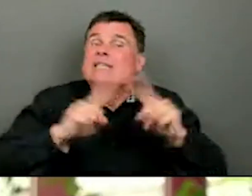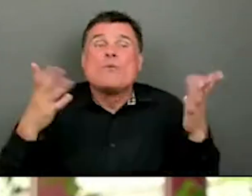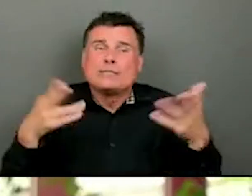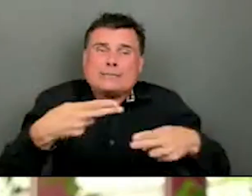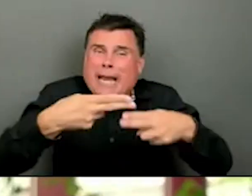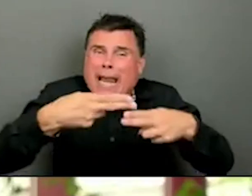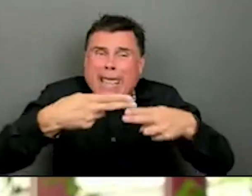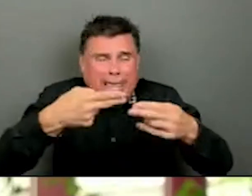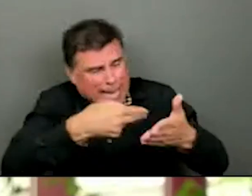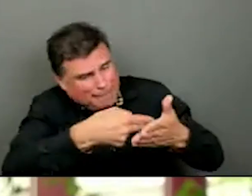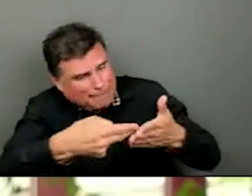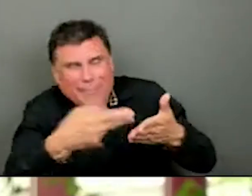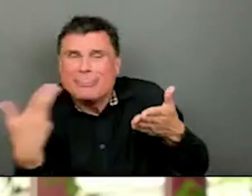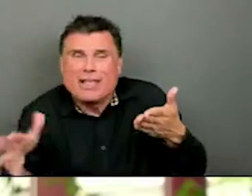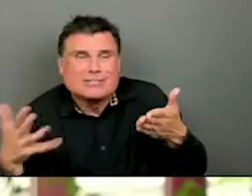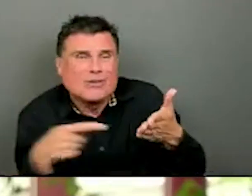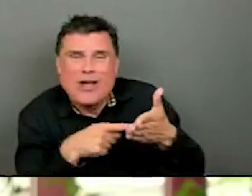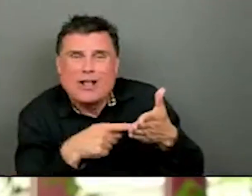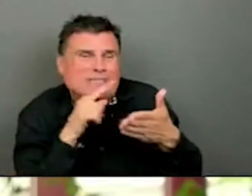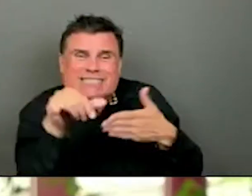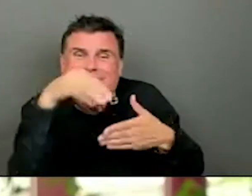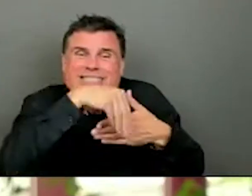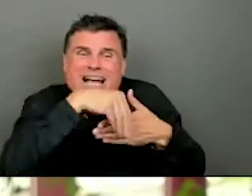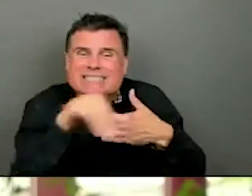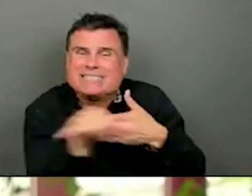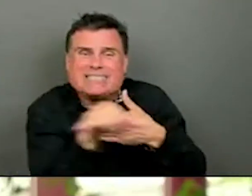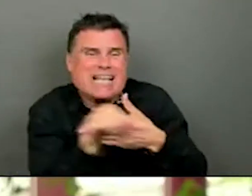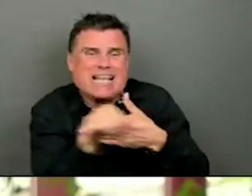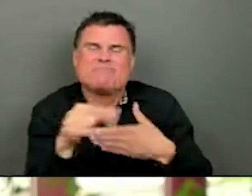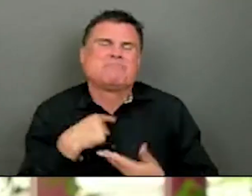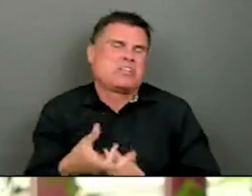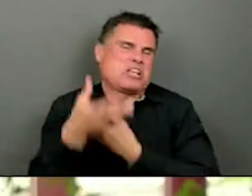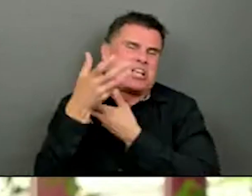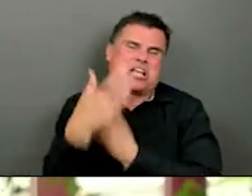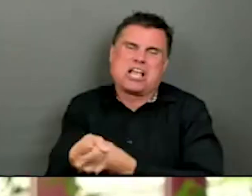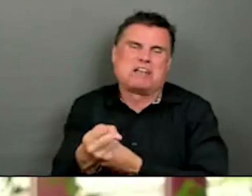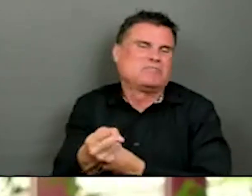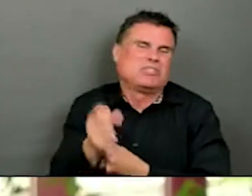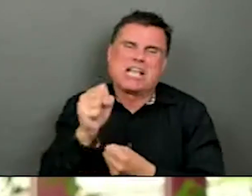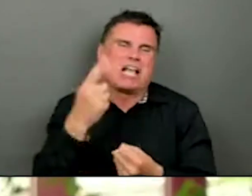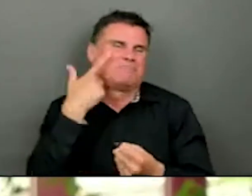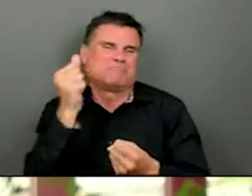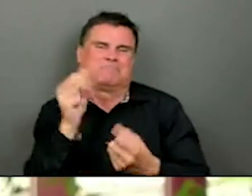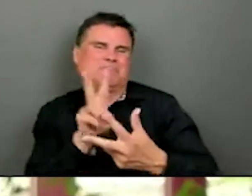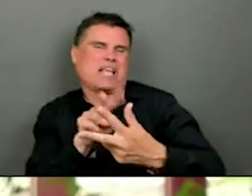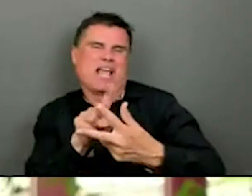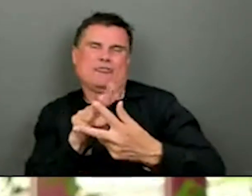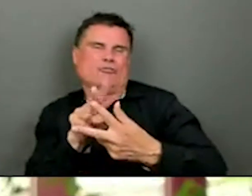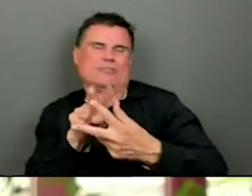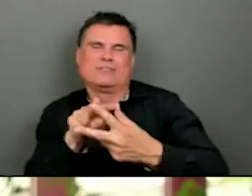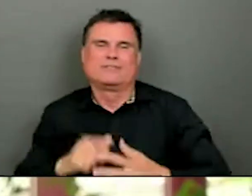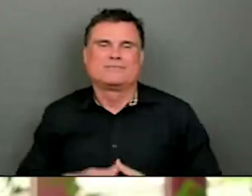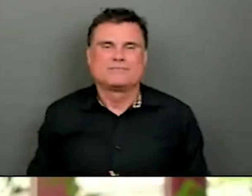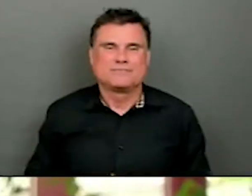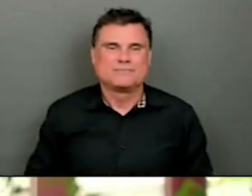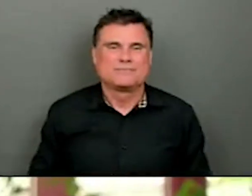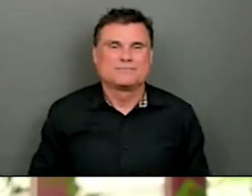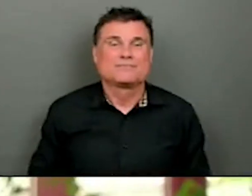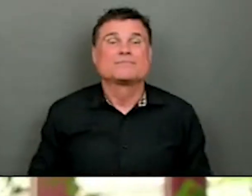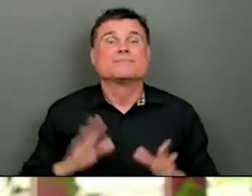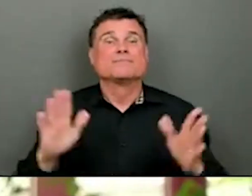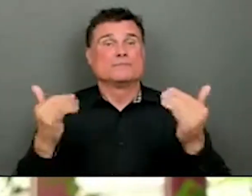safety and the efficacy of them being used interchangeably. So today, in terms of our cases